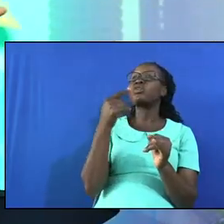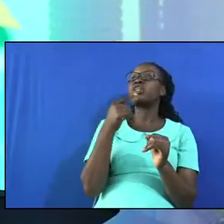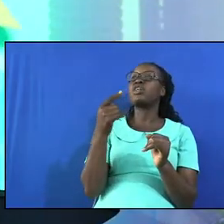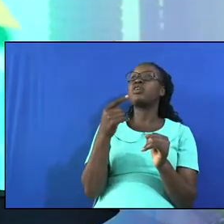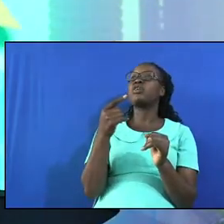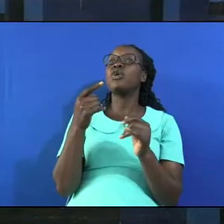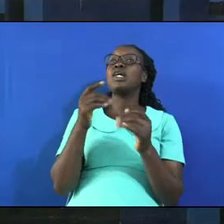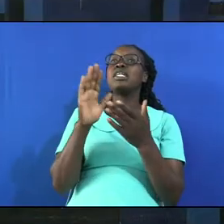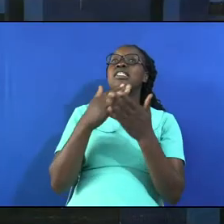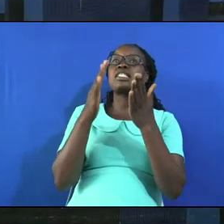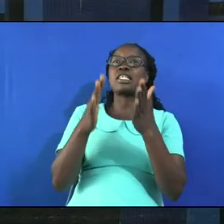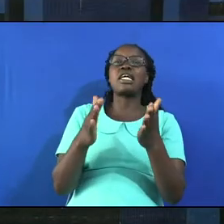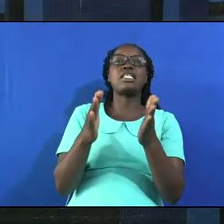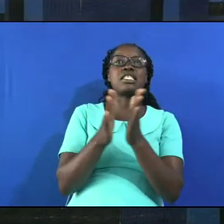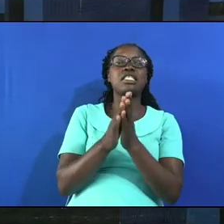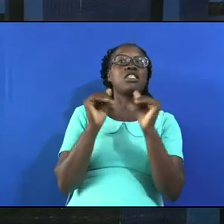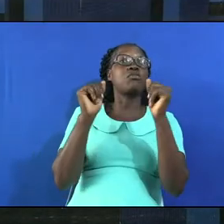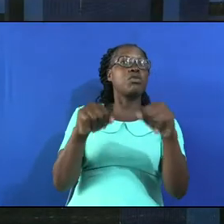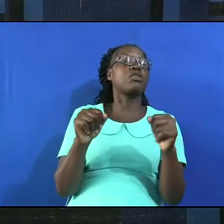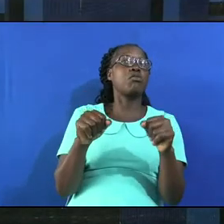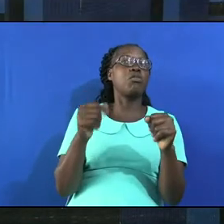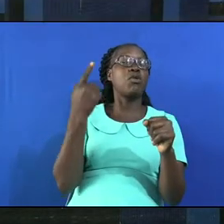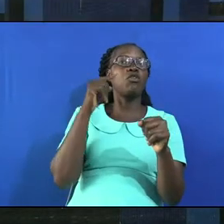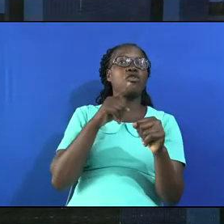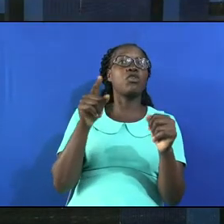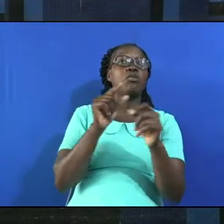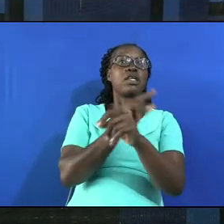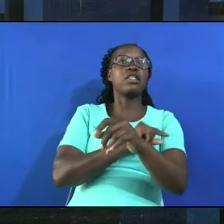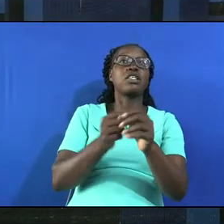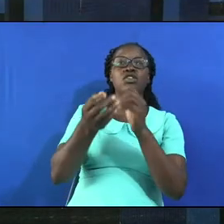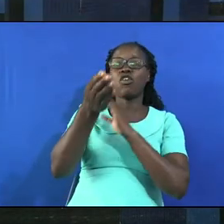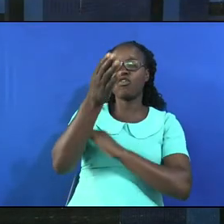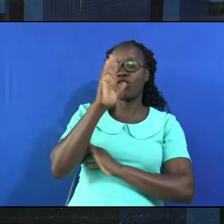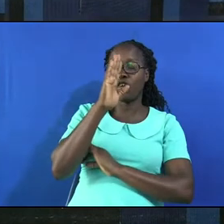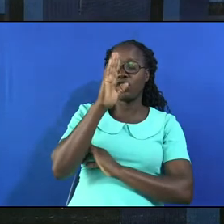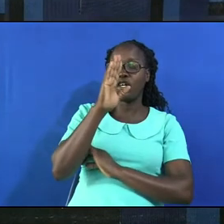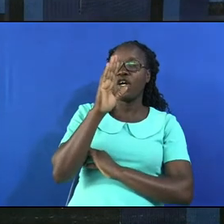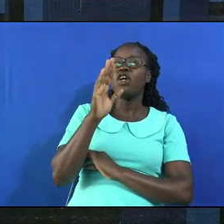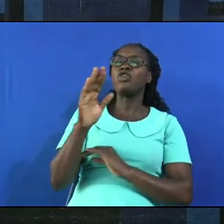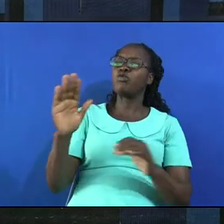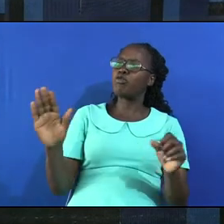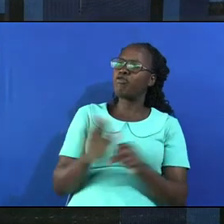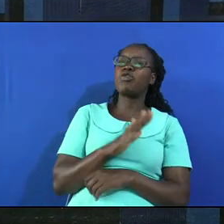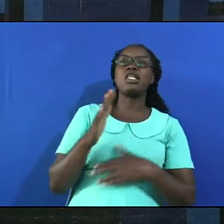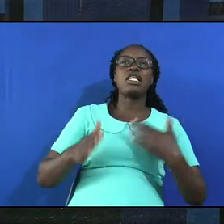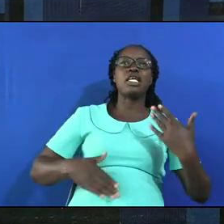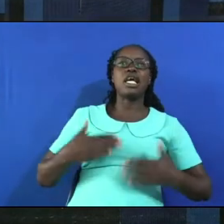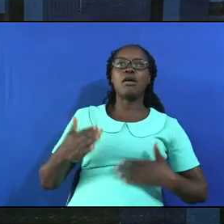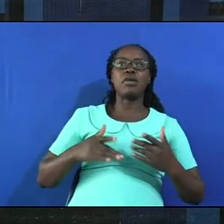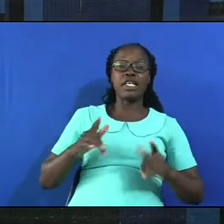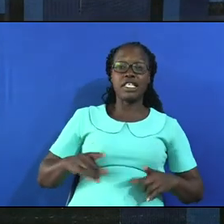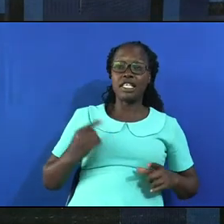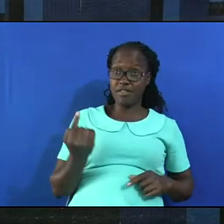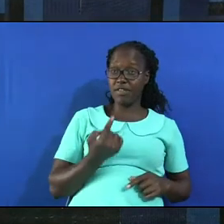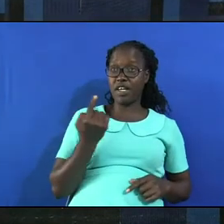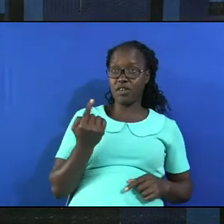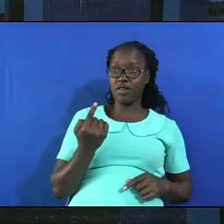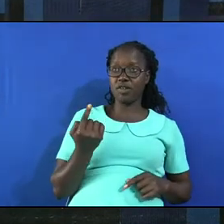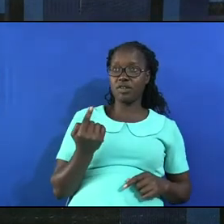sinners, that it is possible for you, by the grace of God, to be totally happy and living alone.